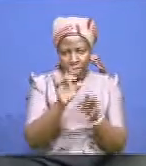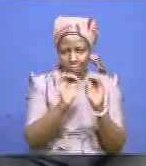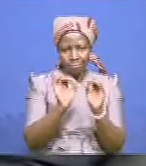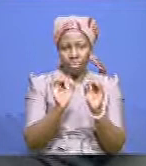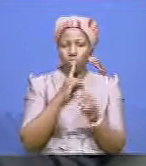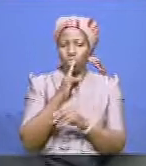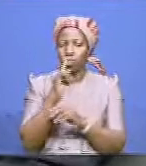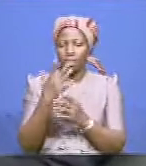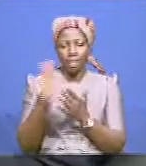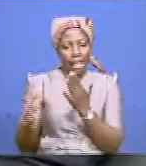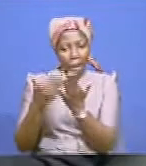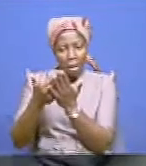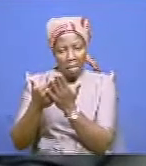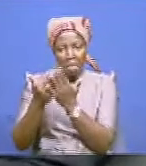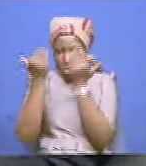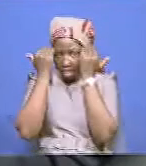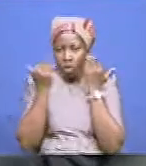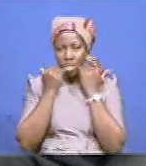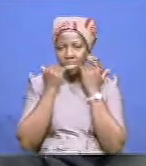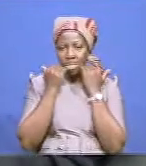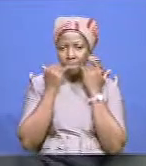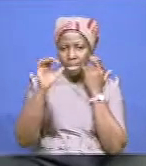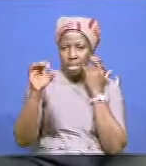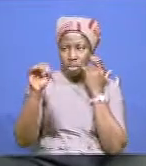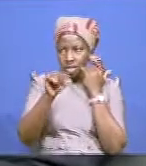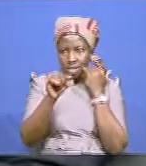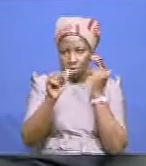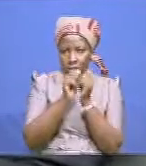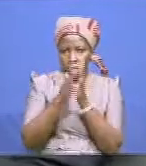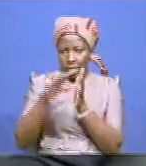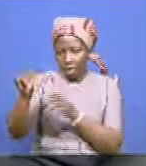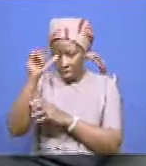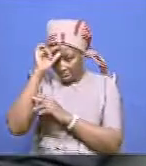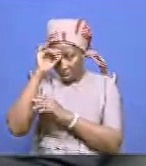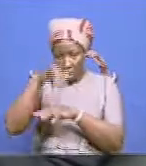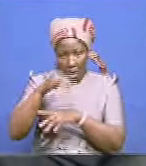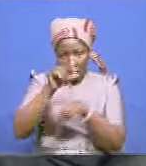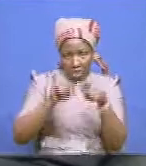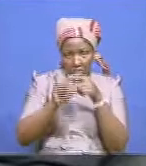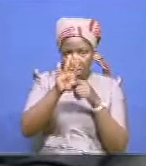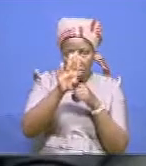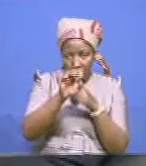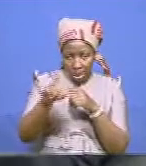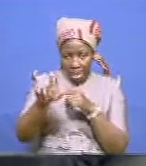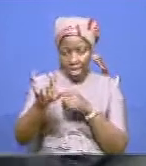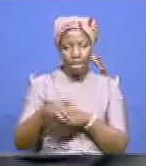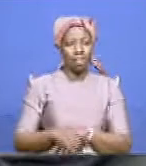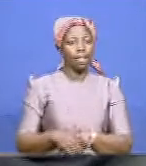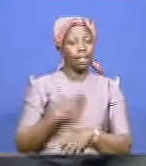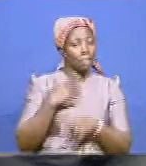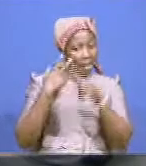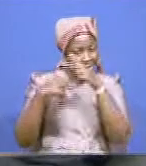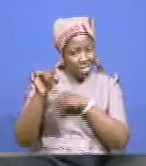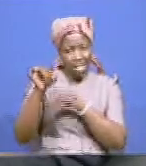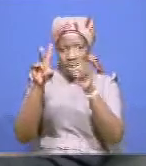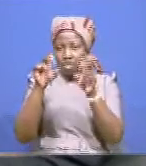application before the Court of Laws by the Council of Governors and the county government of the division of the revenue bill, in my view, is a matter